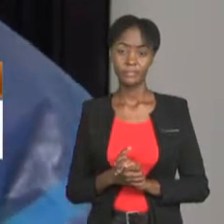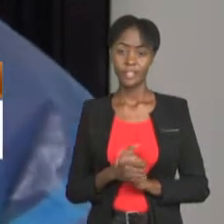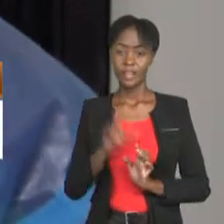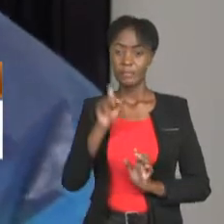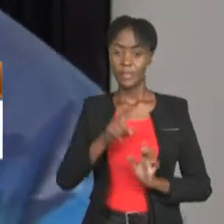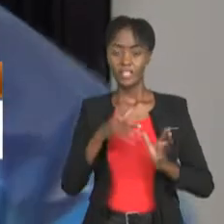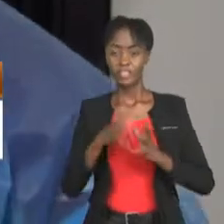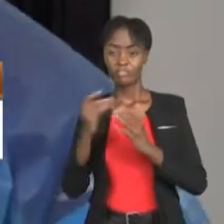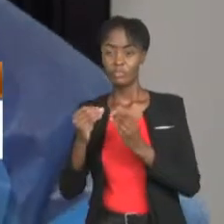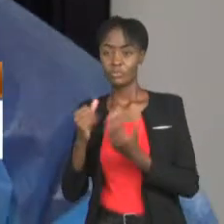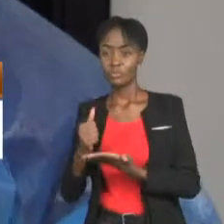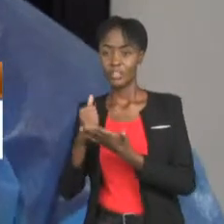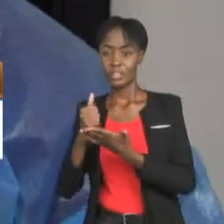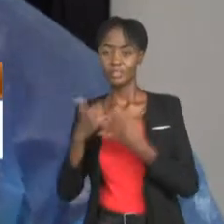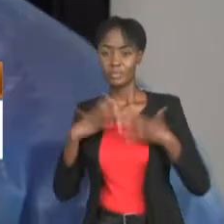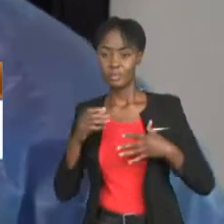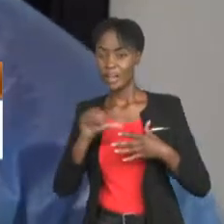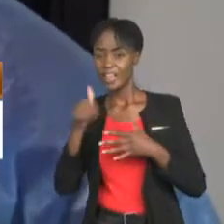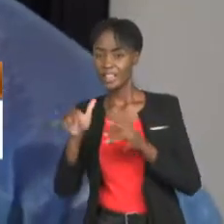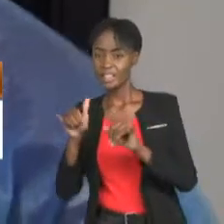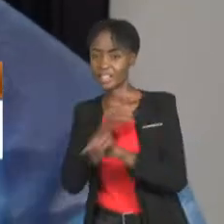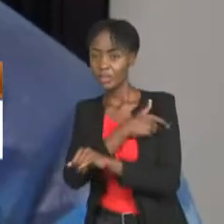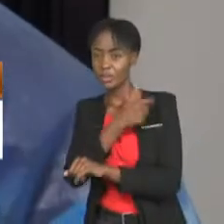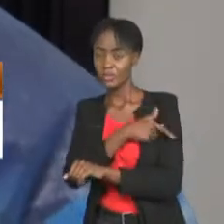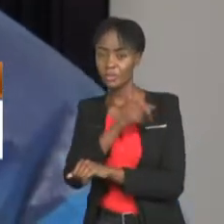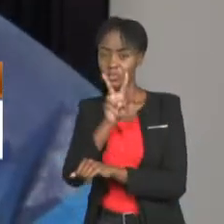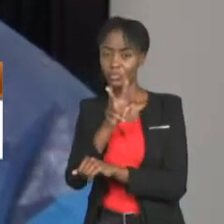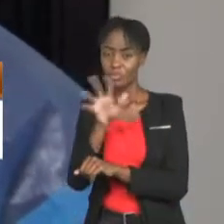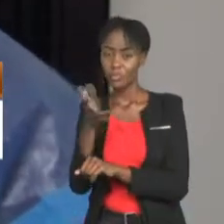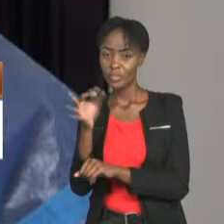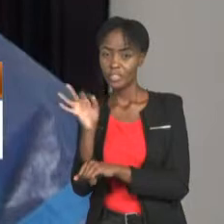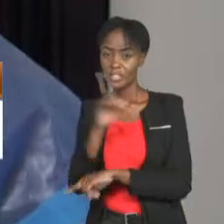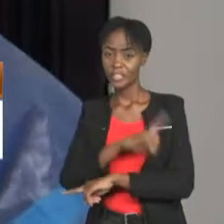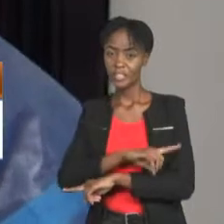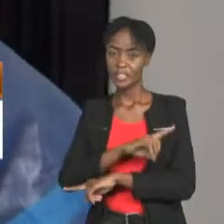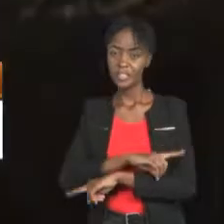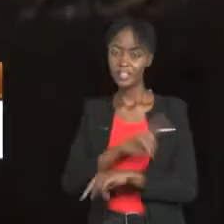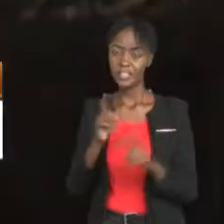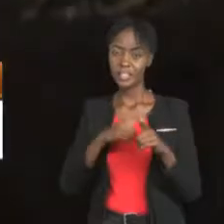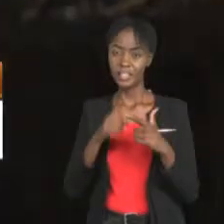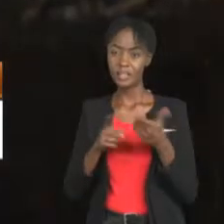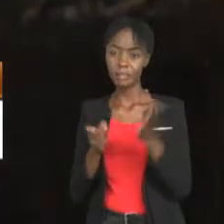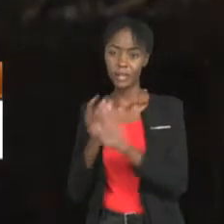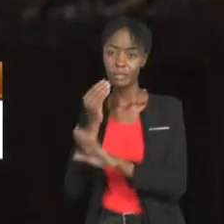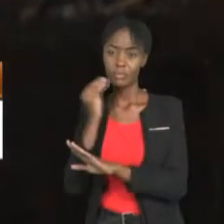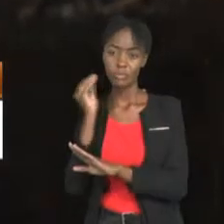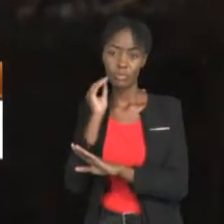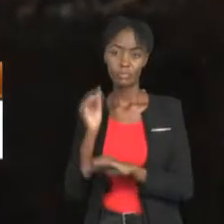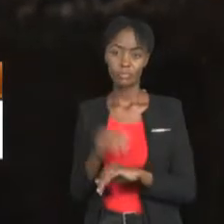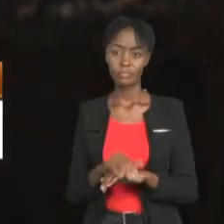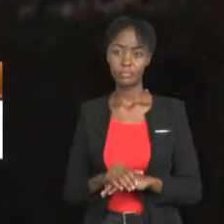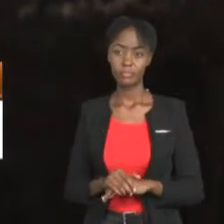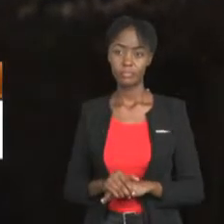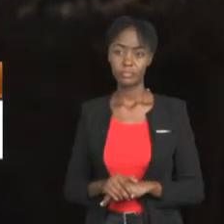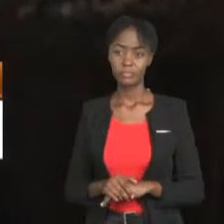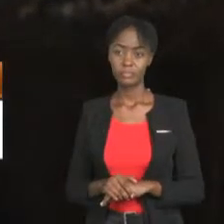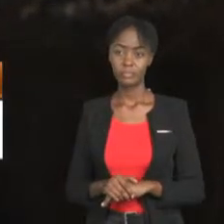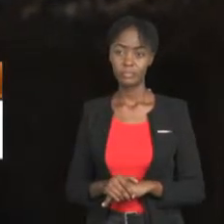don't leave, we stay in the hospital 2-3 days, some 5 days in a week, only to go on weekend. Anybody that has any kind of